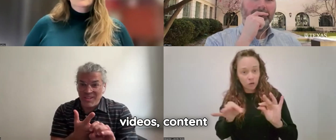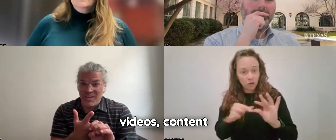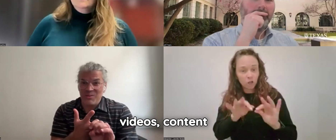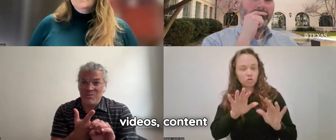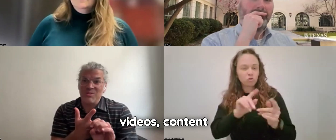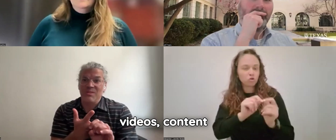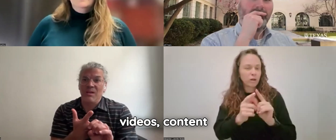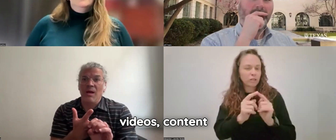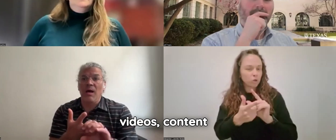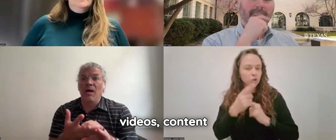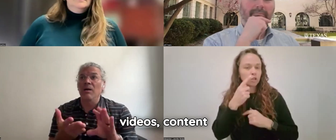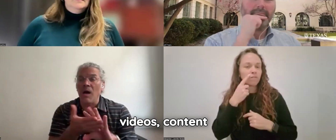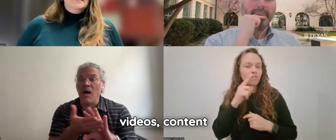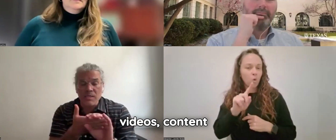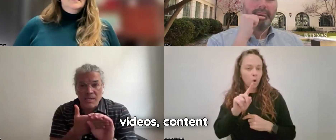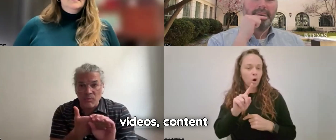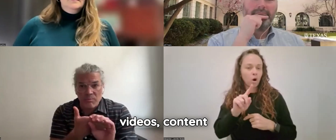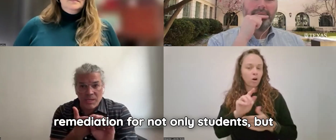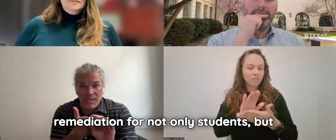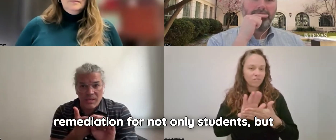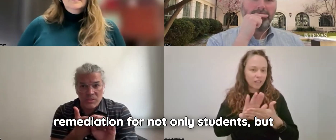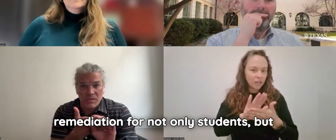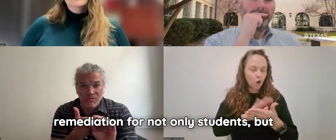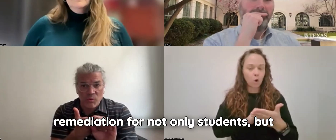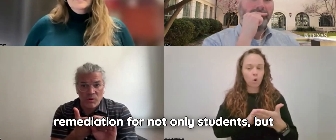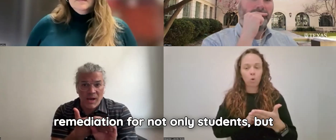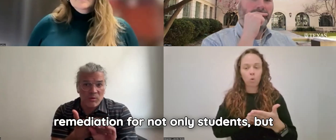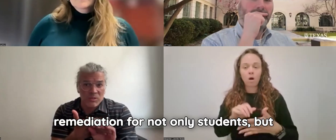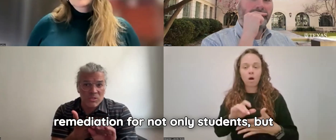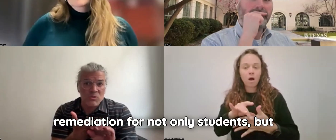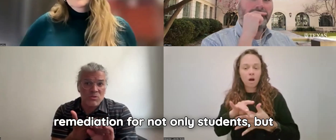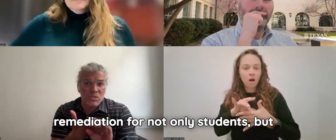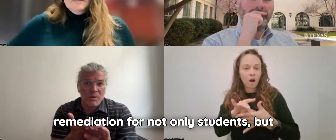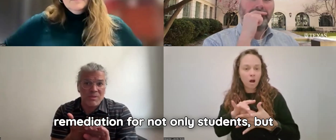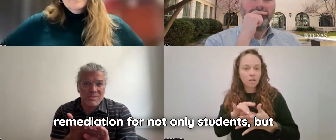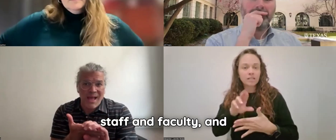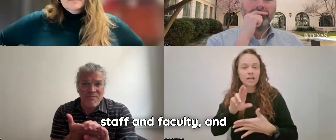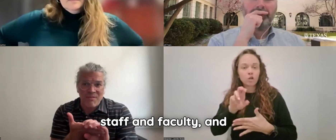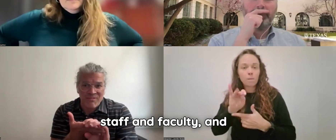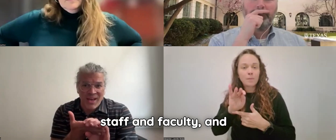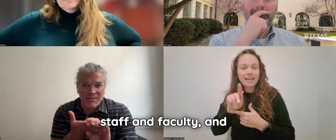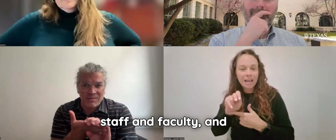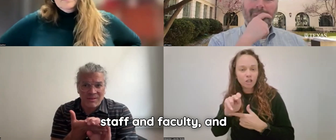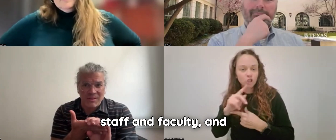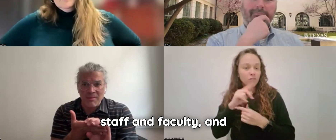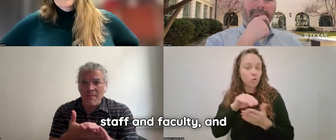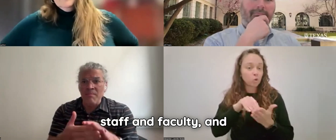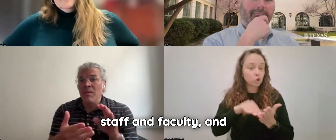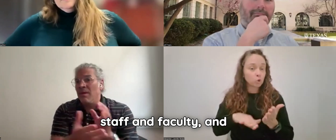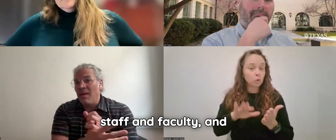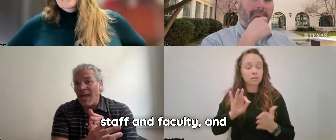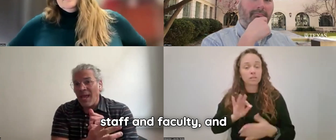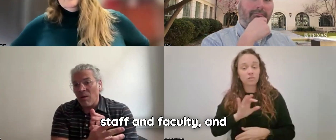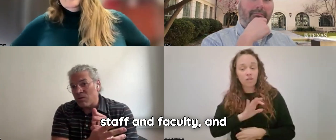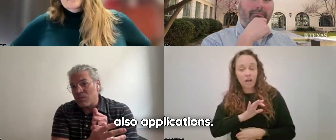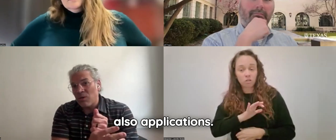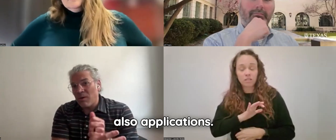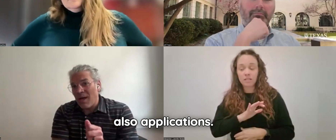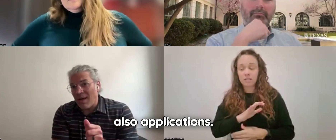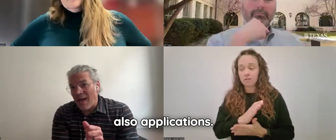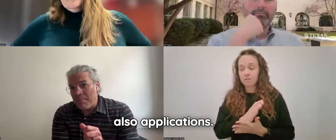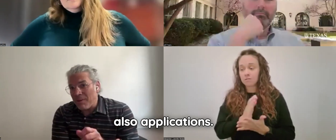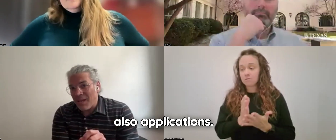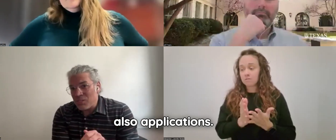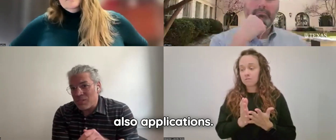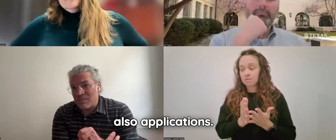for videos, content remediation for not only students, but staff and faculty, and